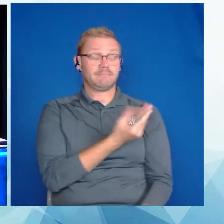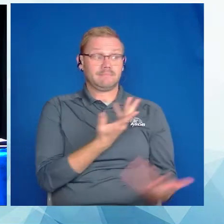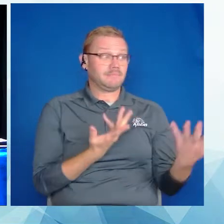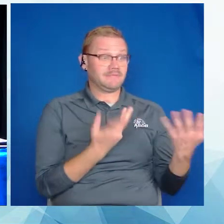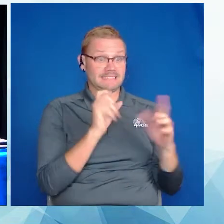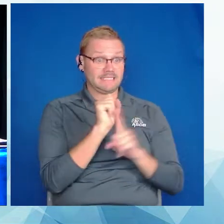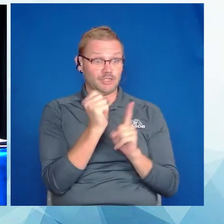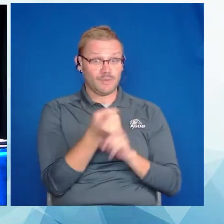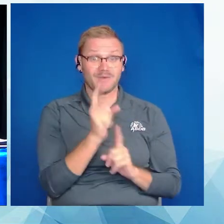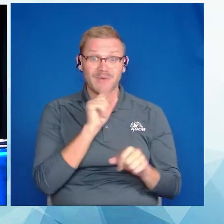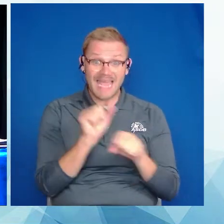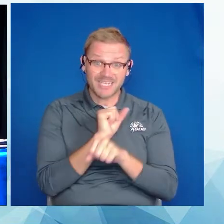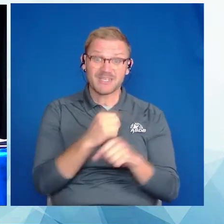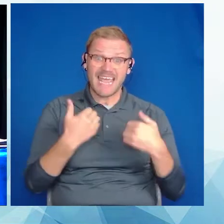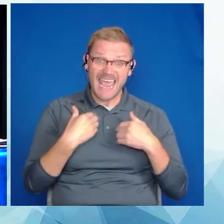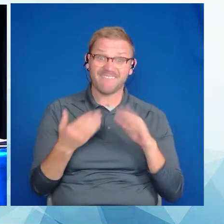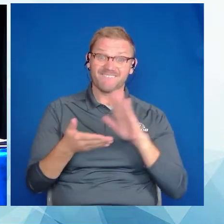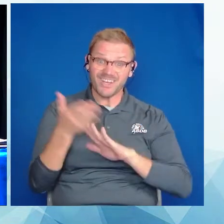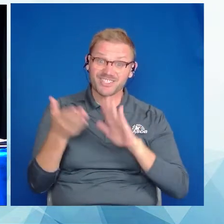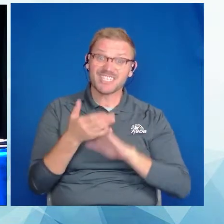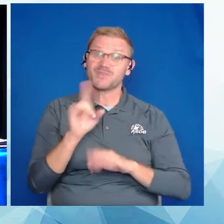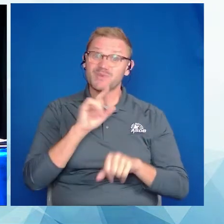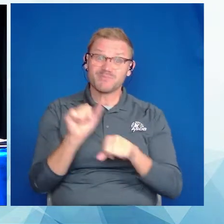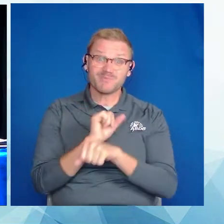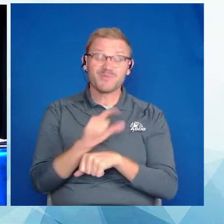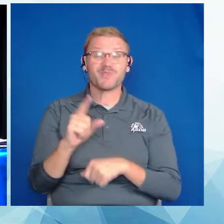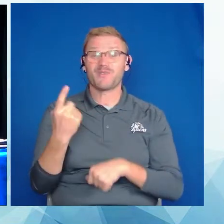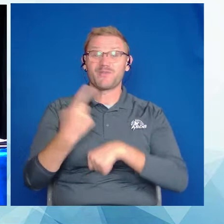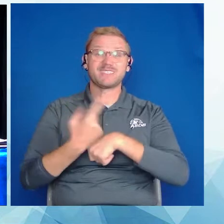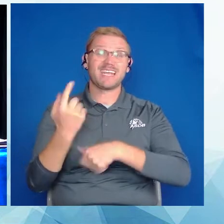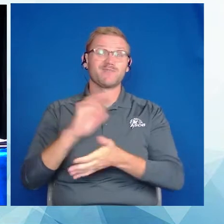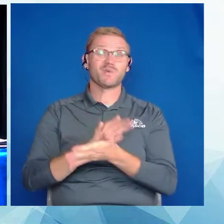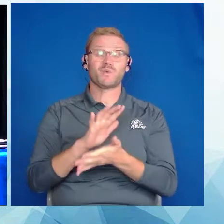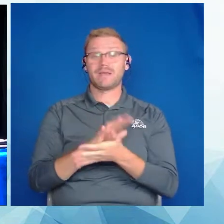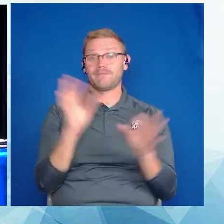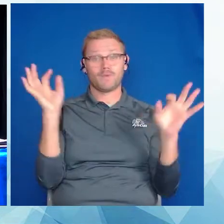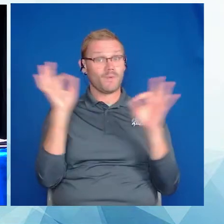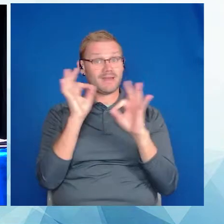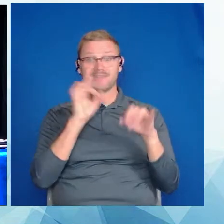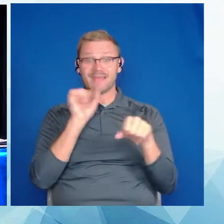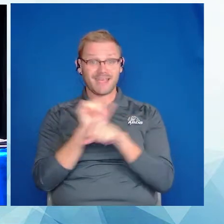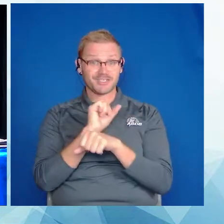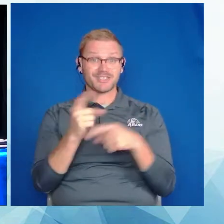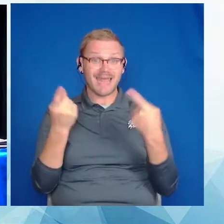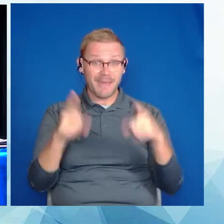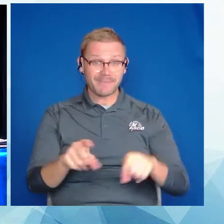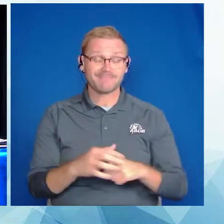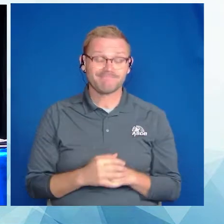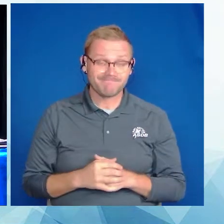know if we would have a functioning health center for the first day of school.